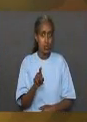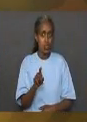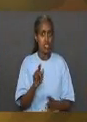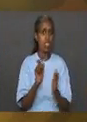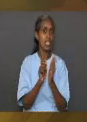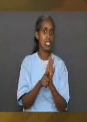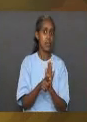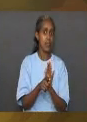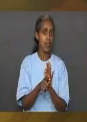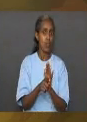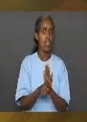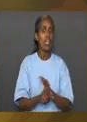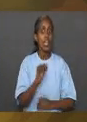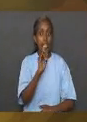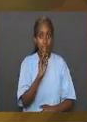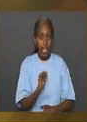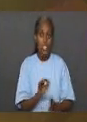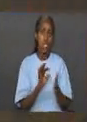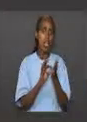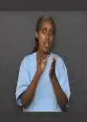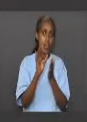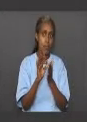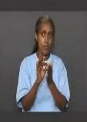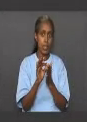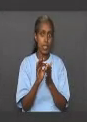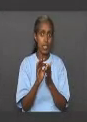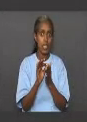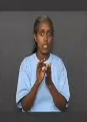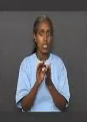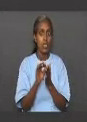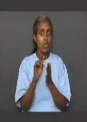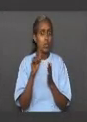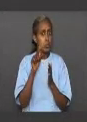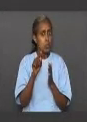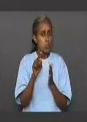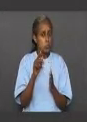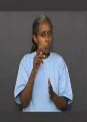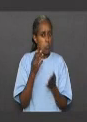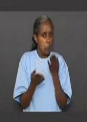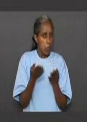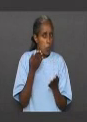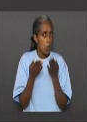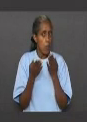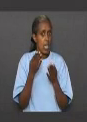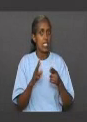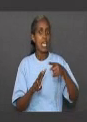example of an irrational number, you would probably say